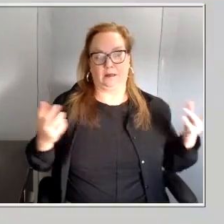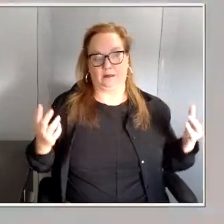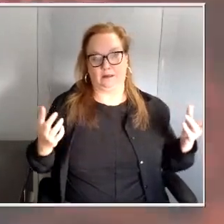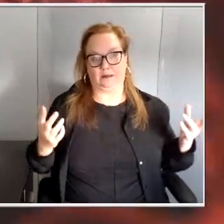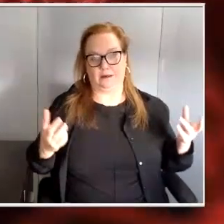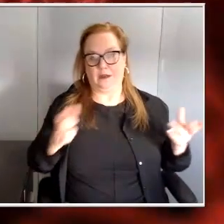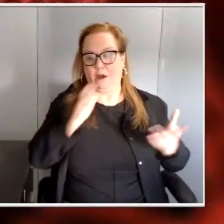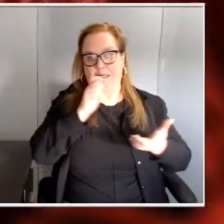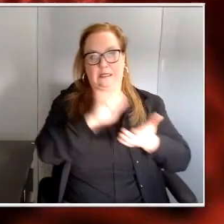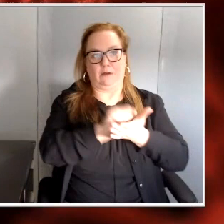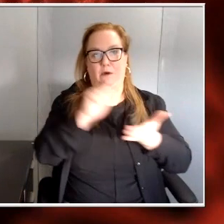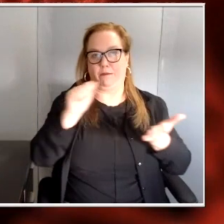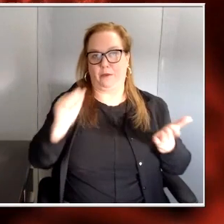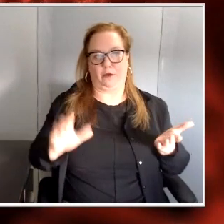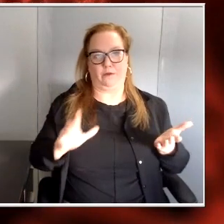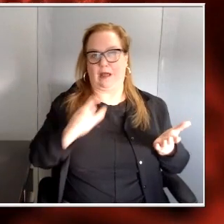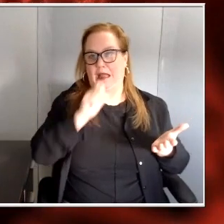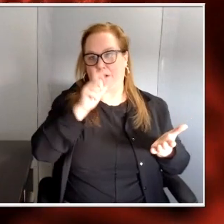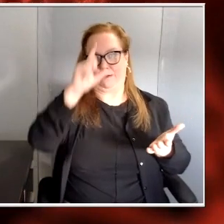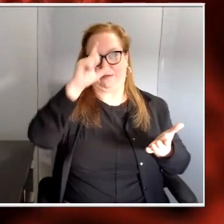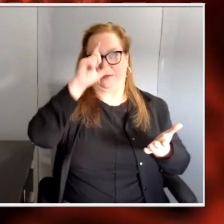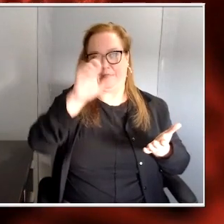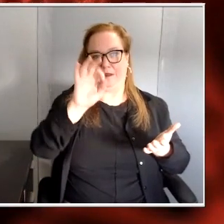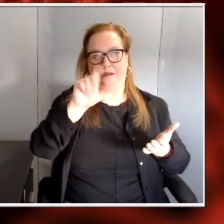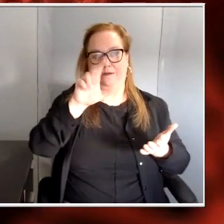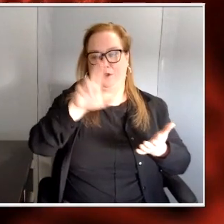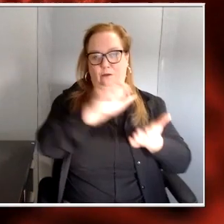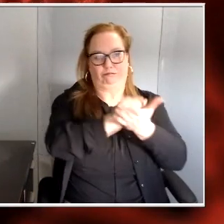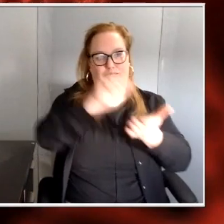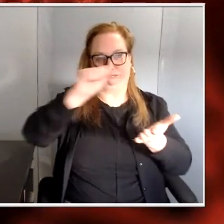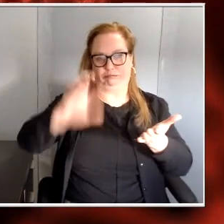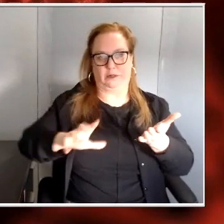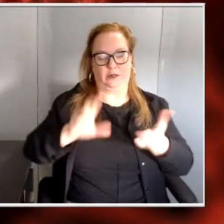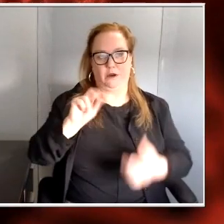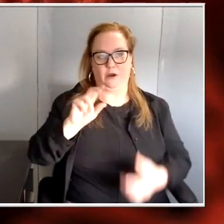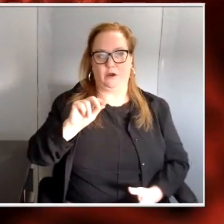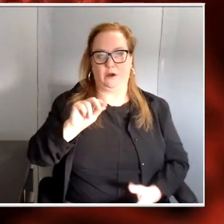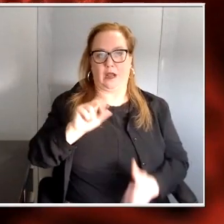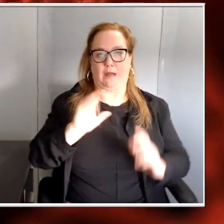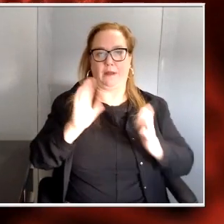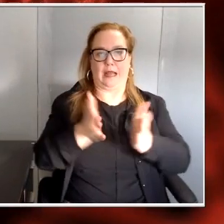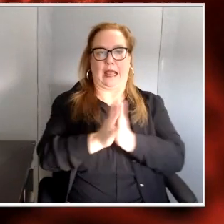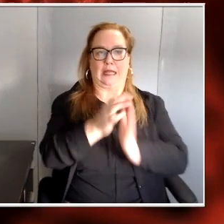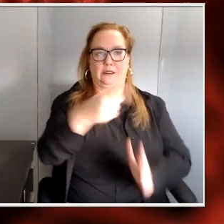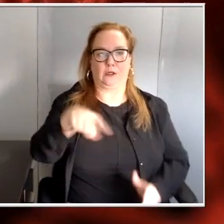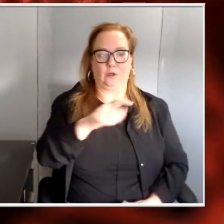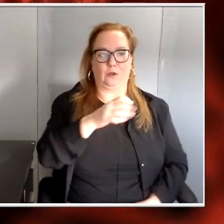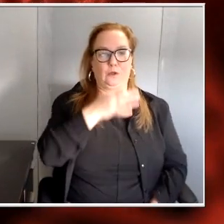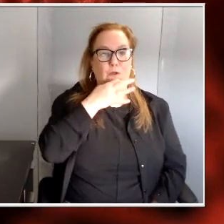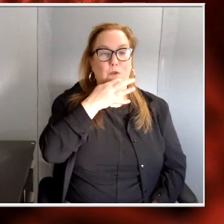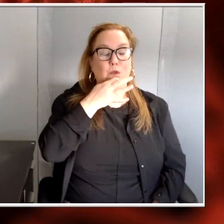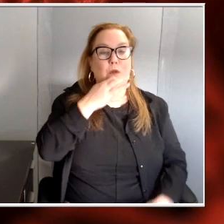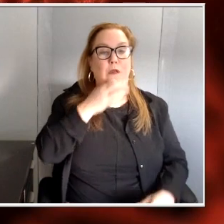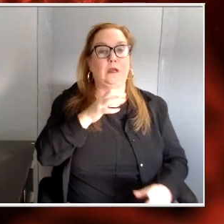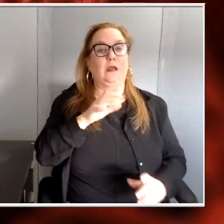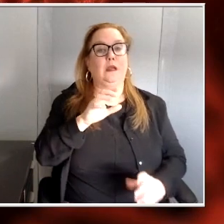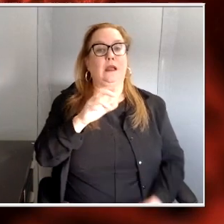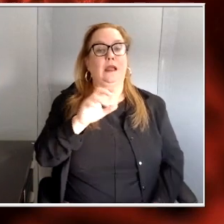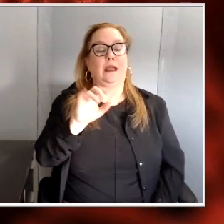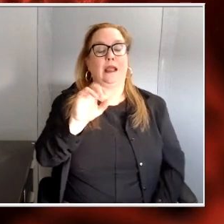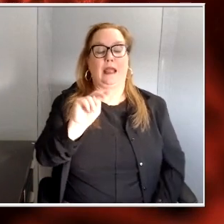sheltered in place. I don't think influenza B has been snuffed out. I'm going to turn to my panel of experts here in just a minute. Although, according to NIH,